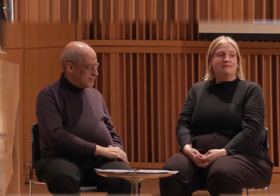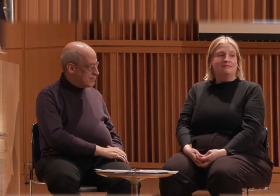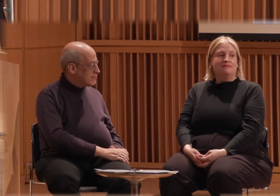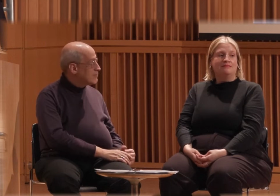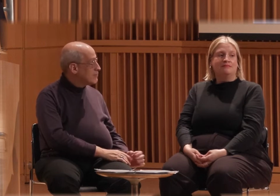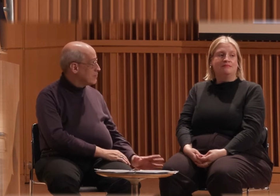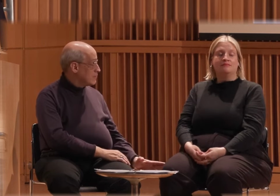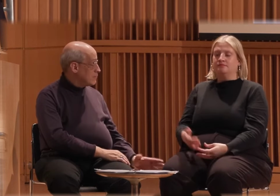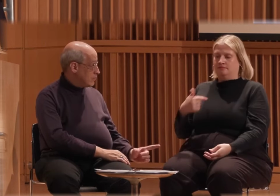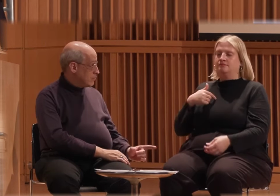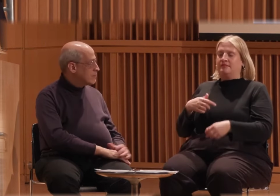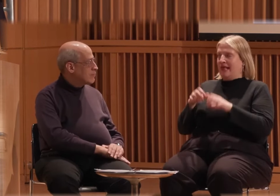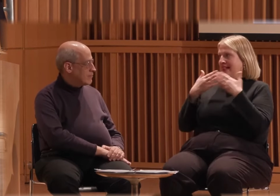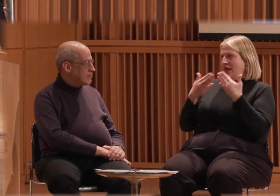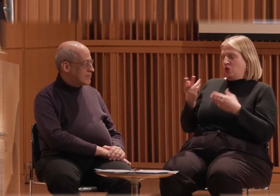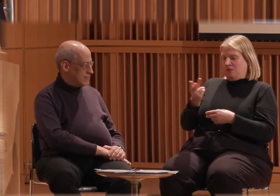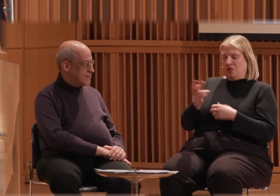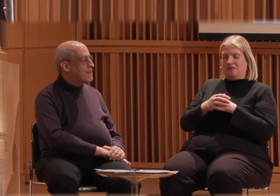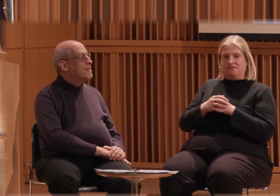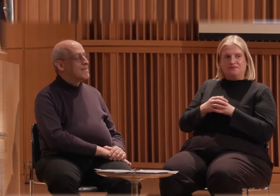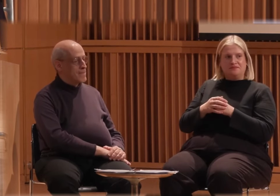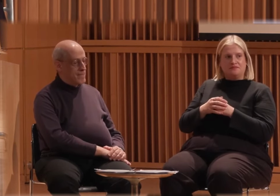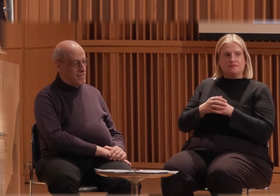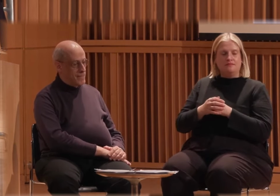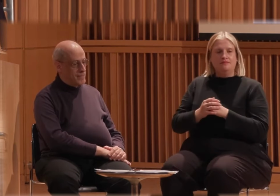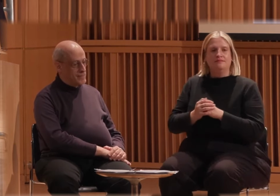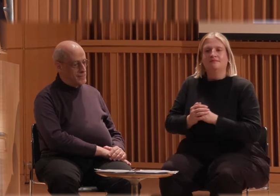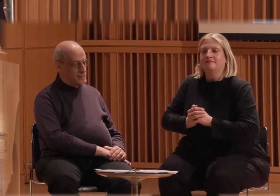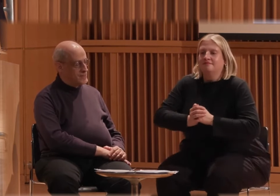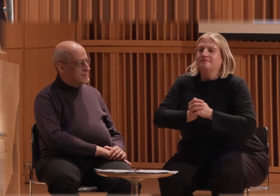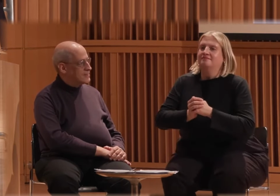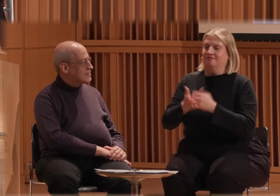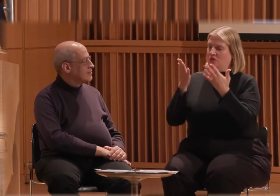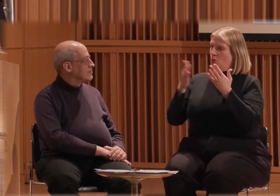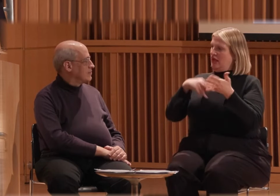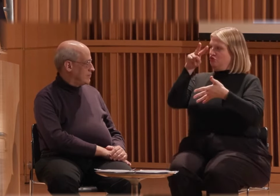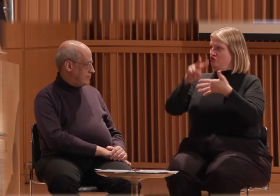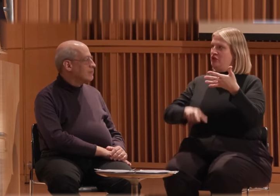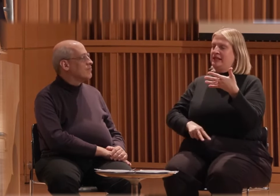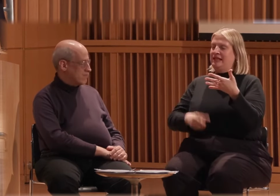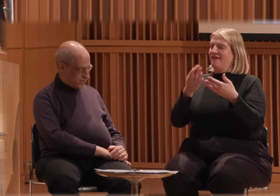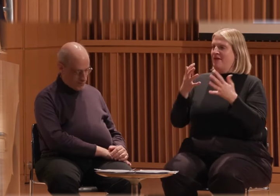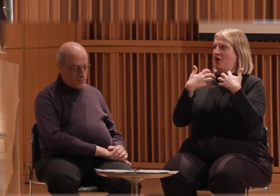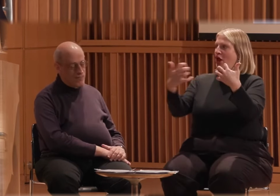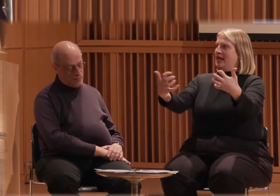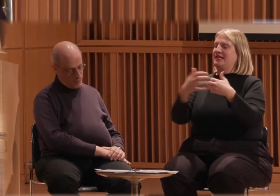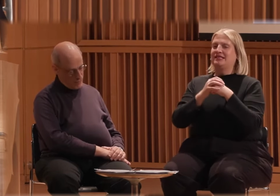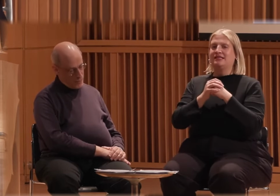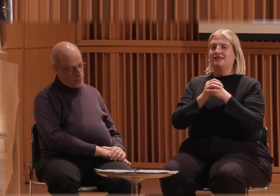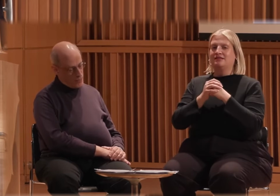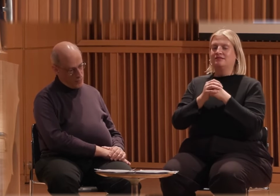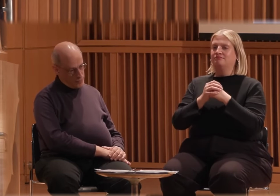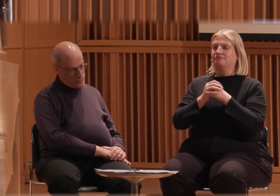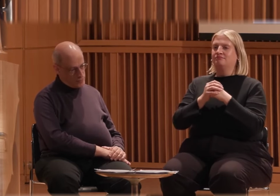Thank you both. I'm gonna read us off some questions from the audience. One